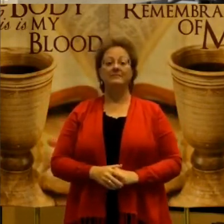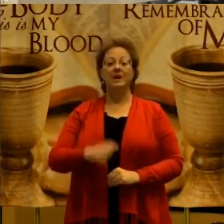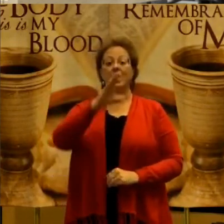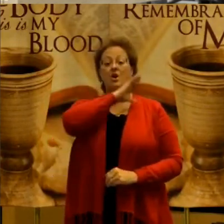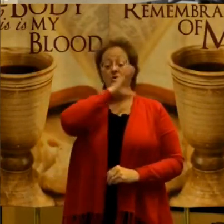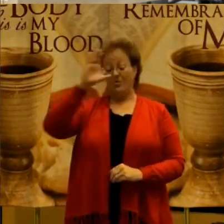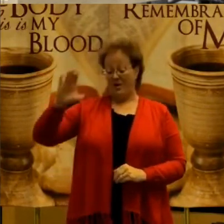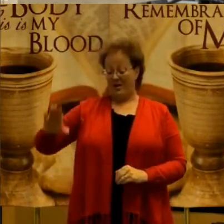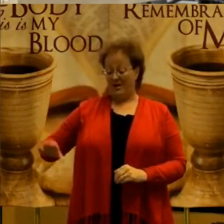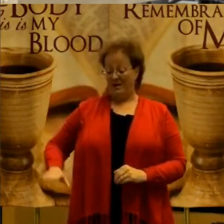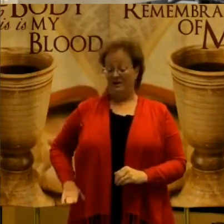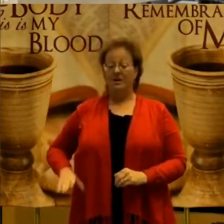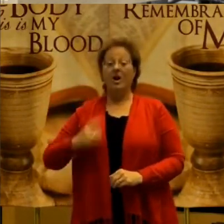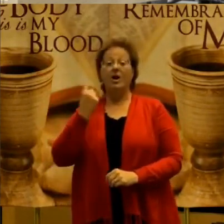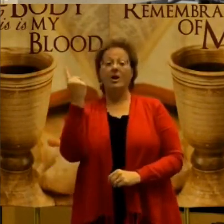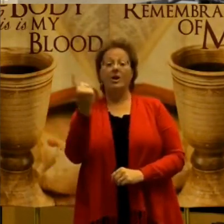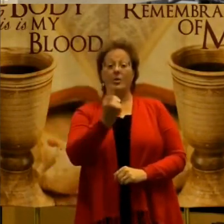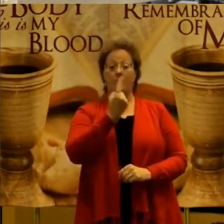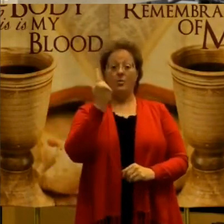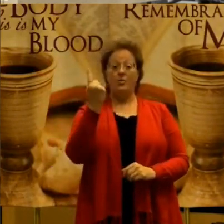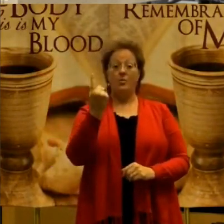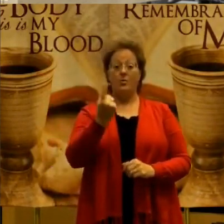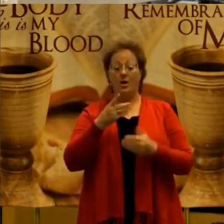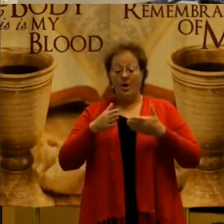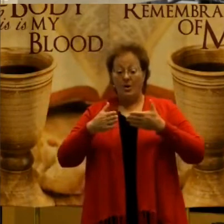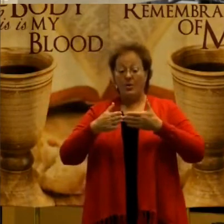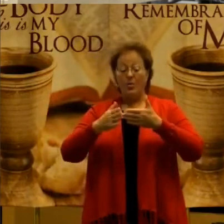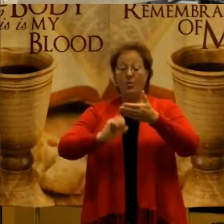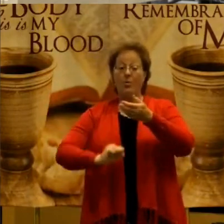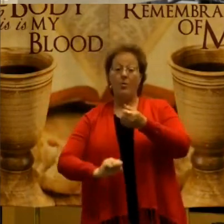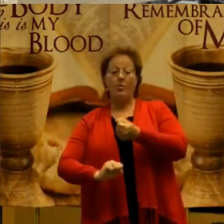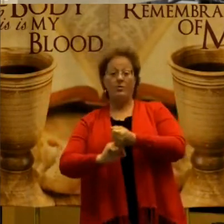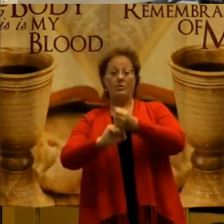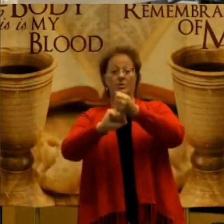veil. Christ alone,